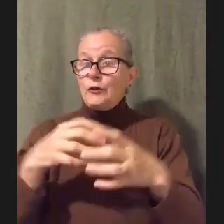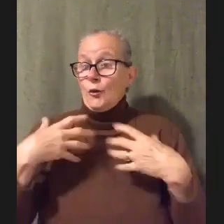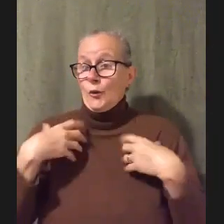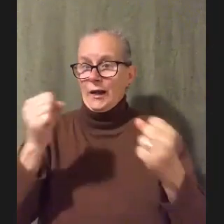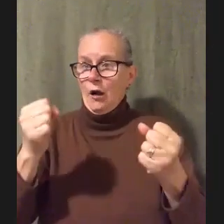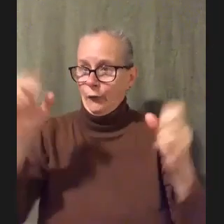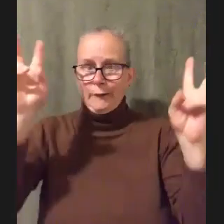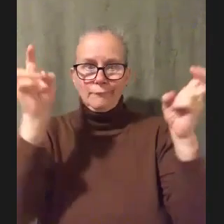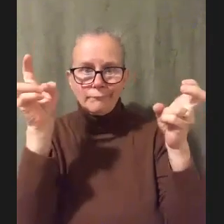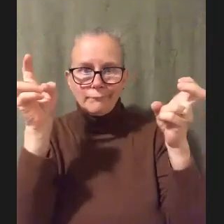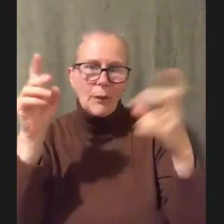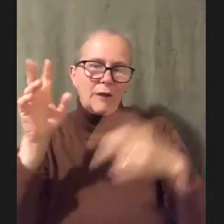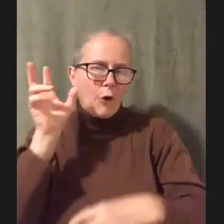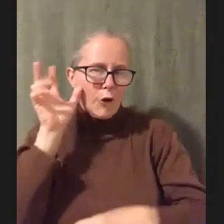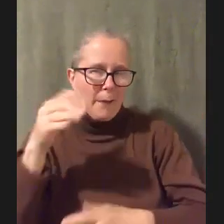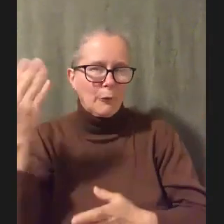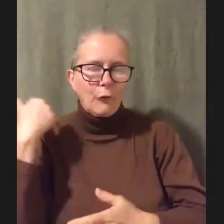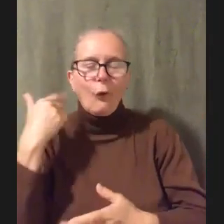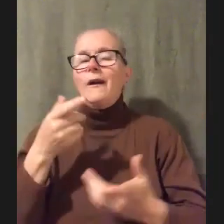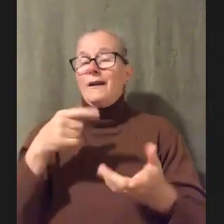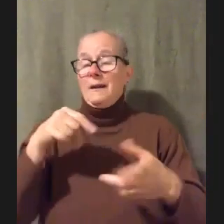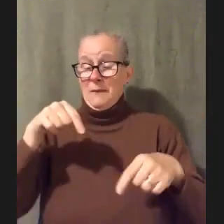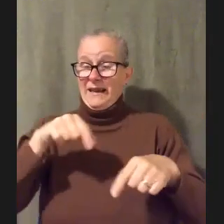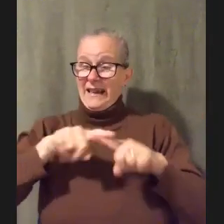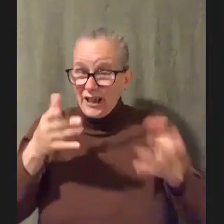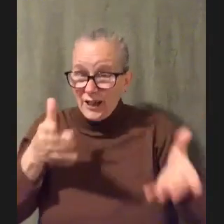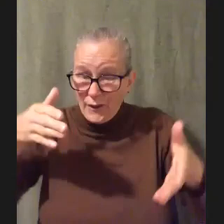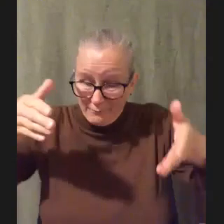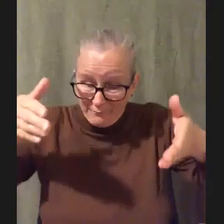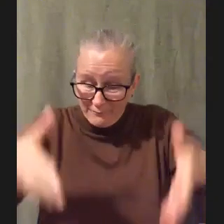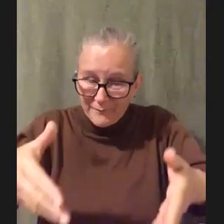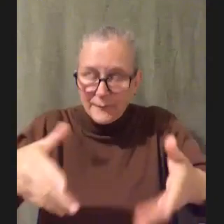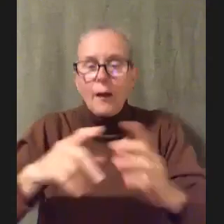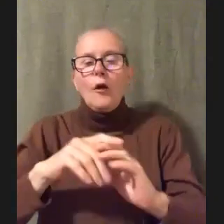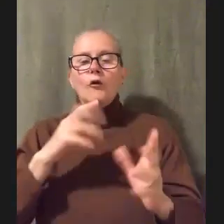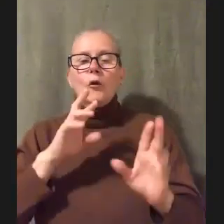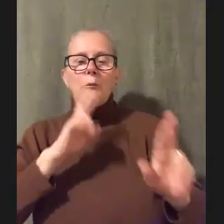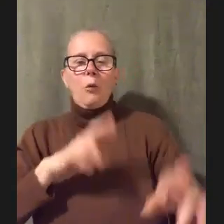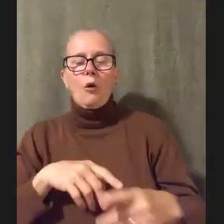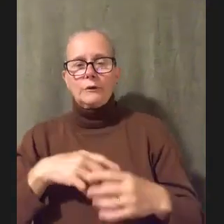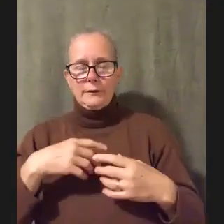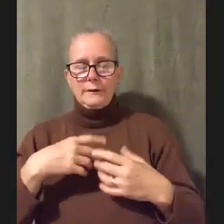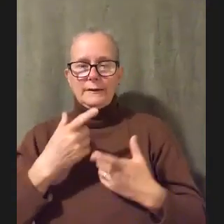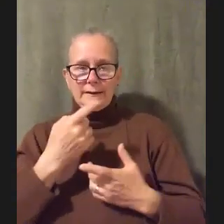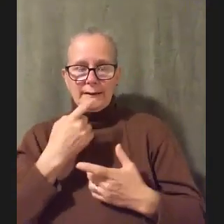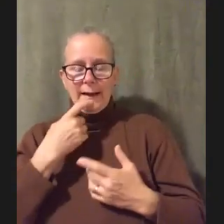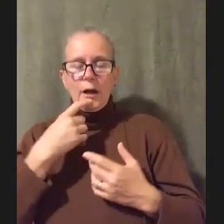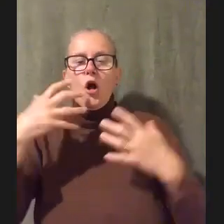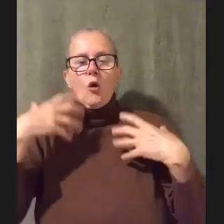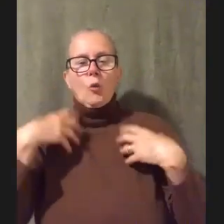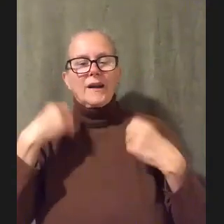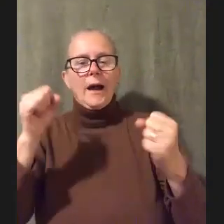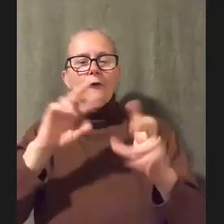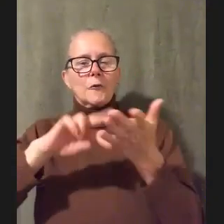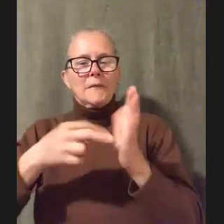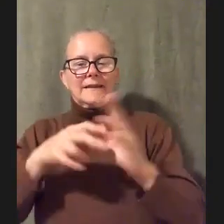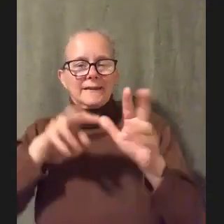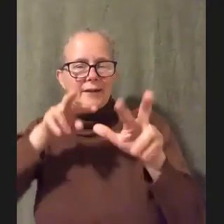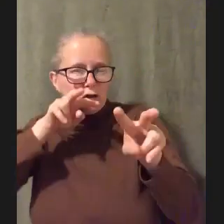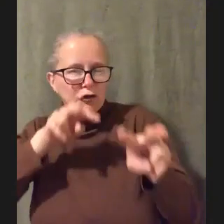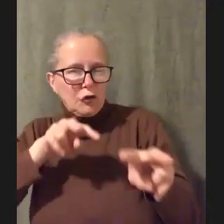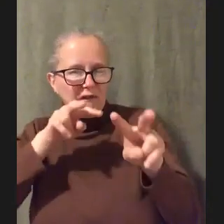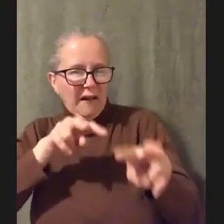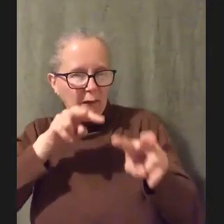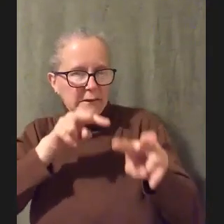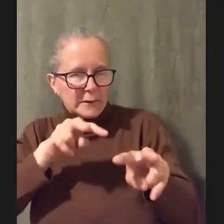time. In this context, though, what you'll see in our reports, the term recovered is a surveillance term. It's kind of an